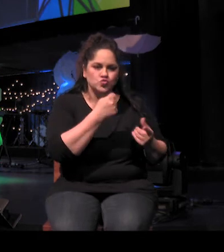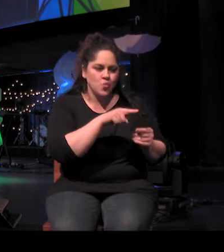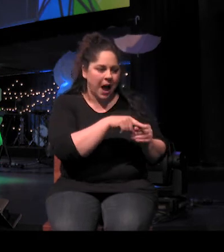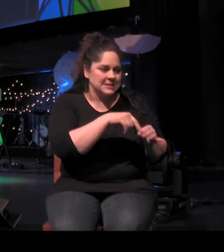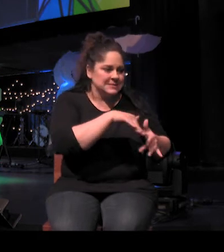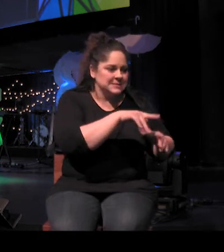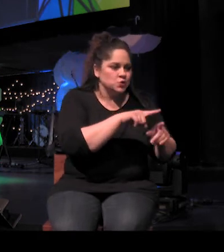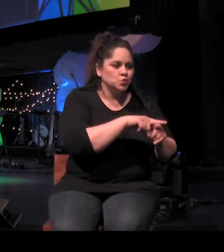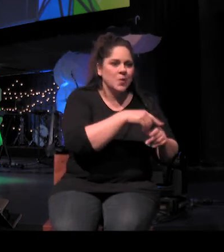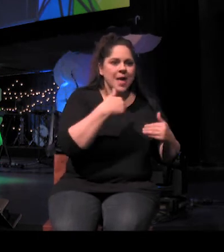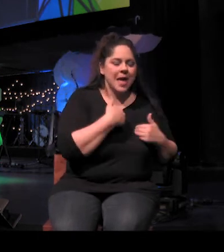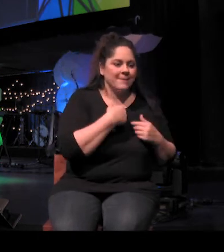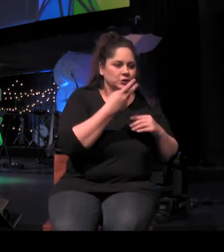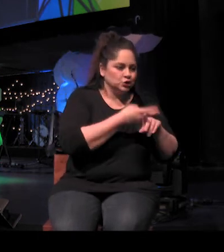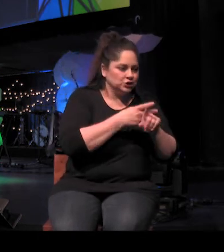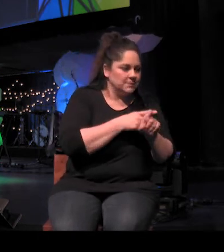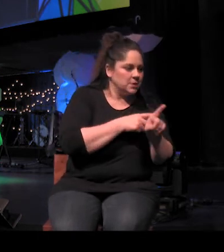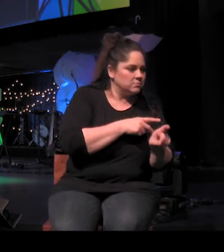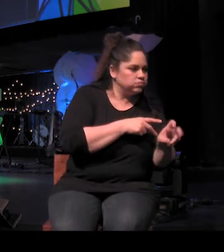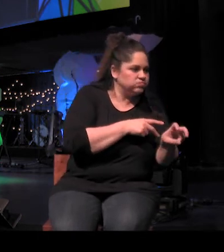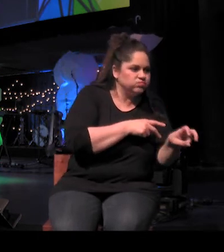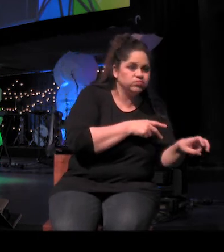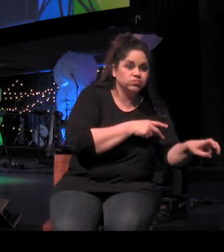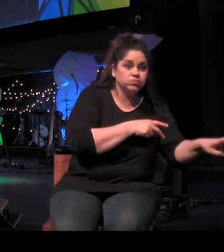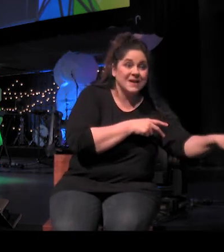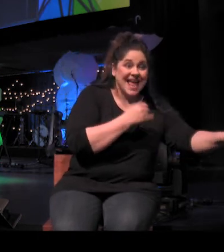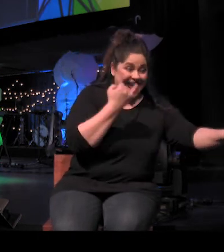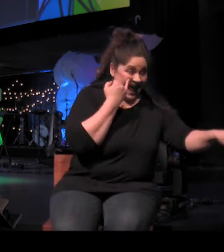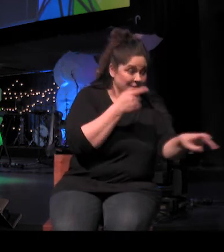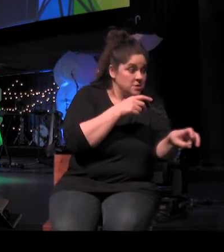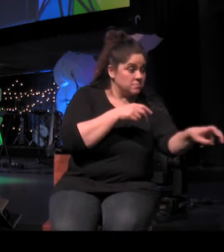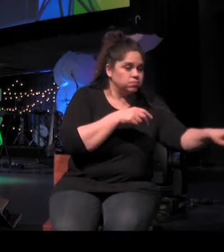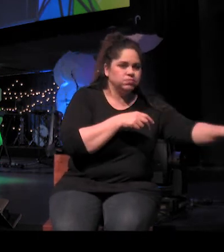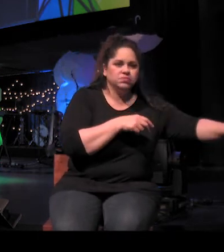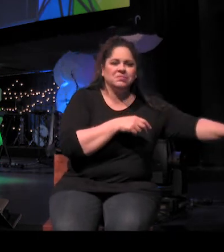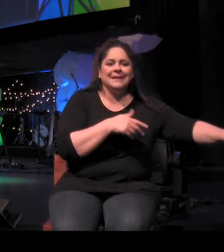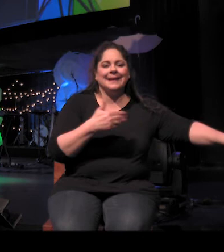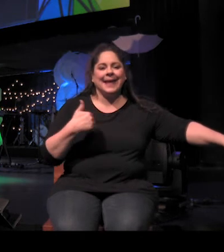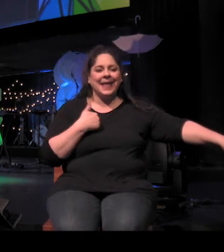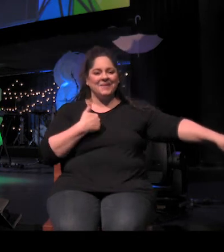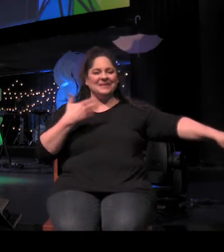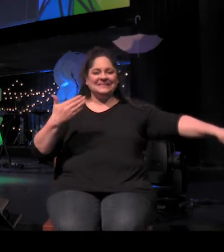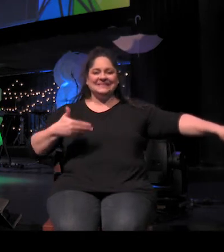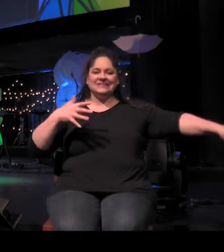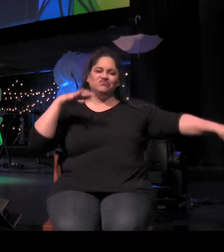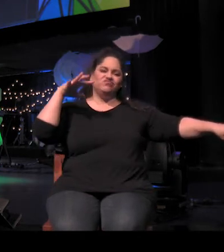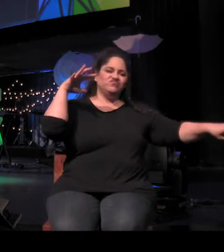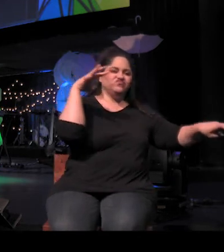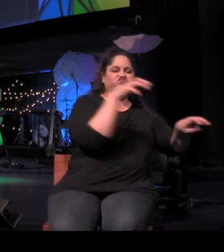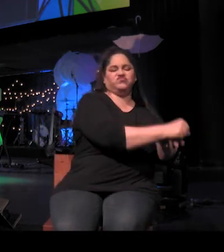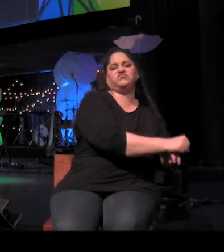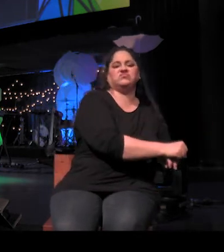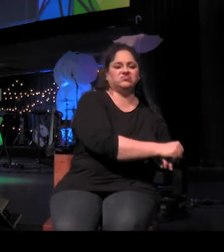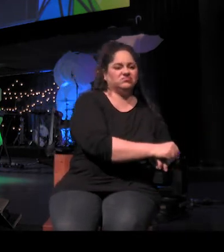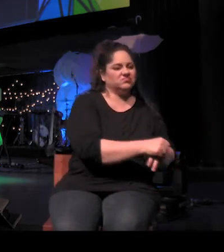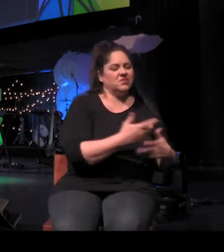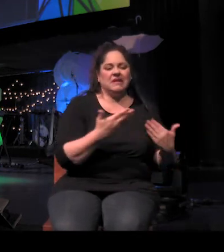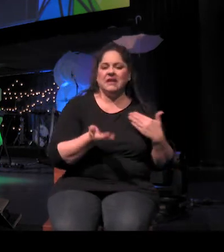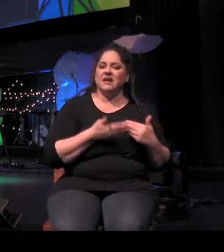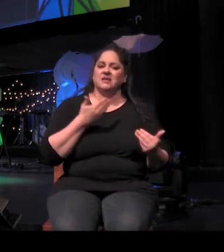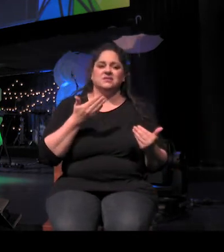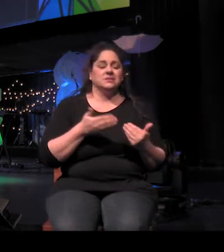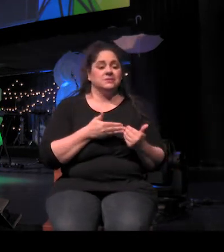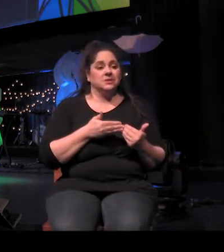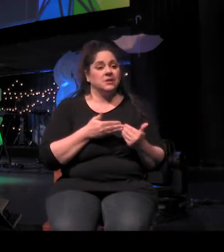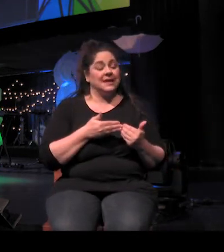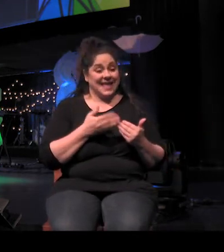takes place, that sheep is left as an easy target. What does that teach us? Again, if we're all like sheep, what does that